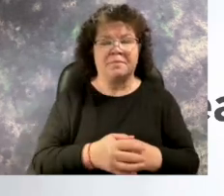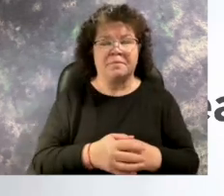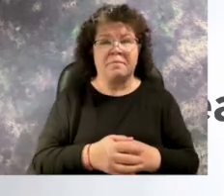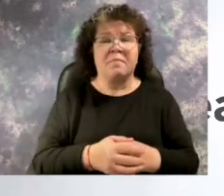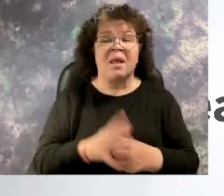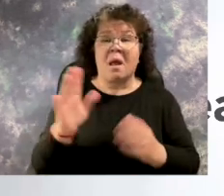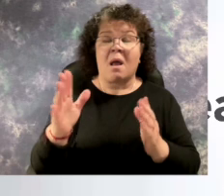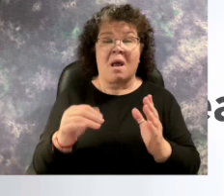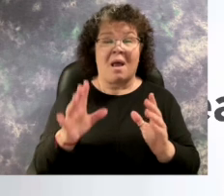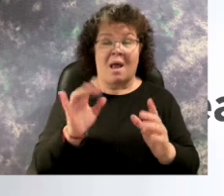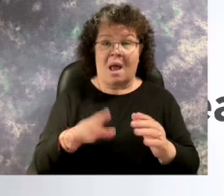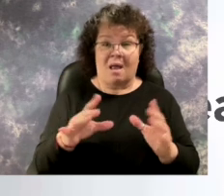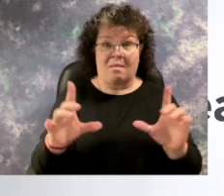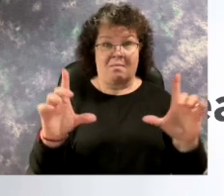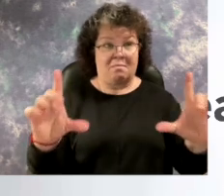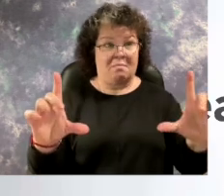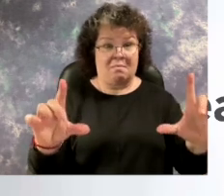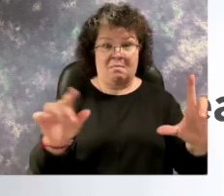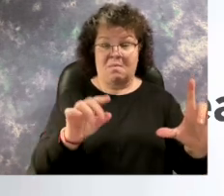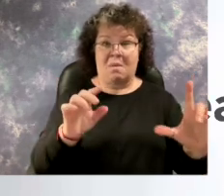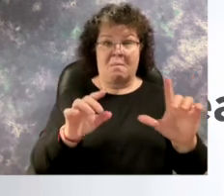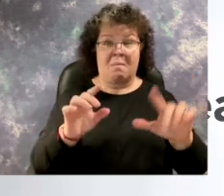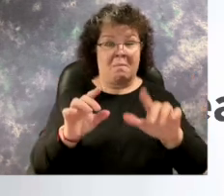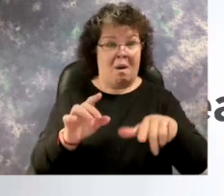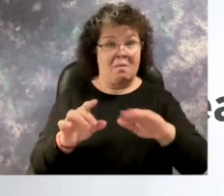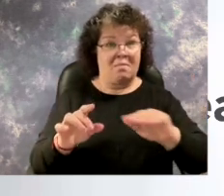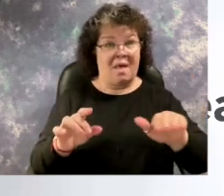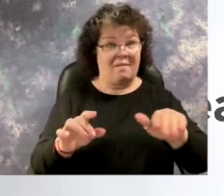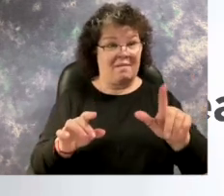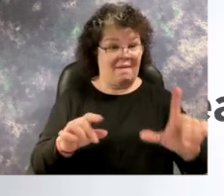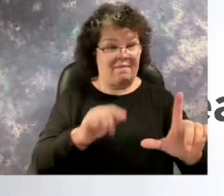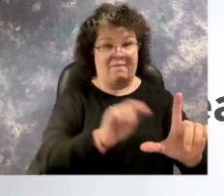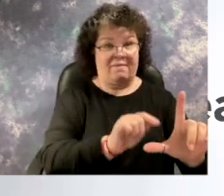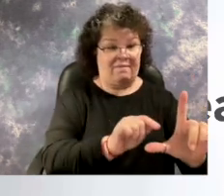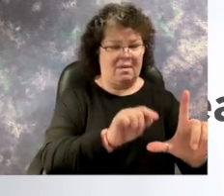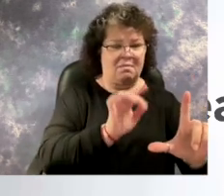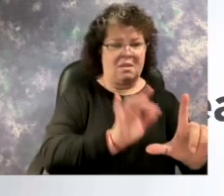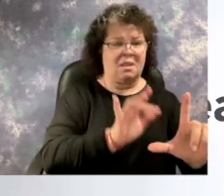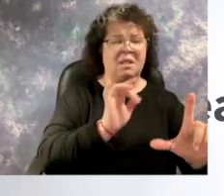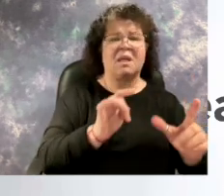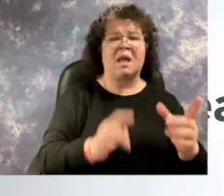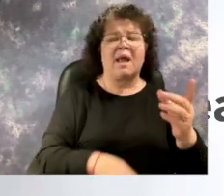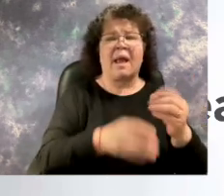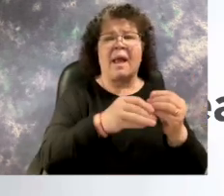At the bottom of the left menu, click Subscribe to join our email